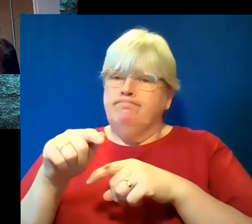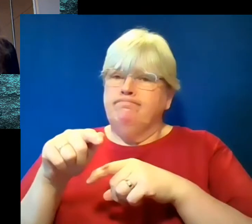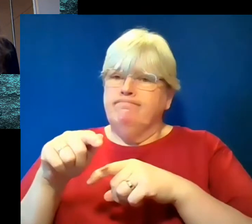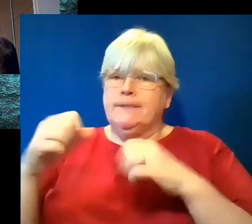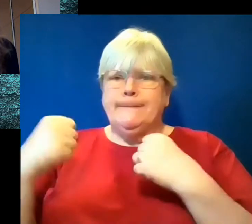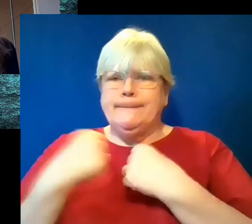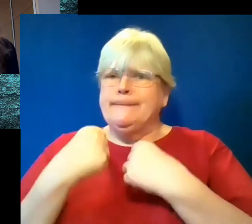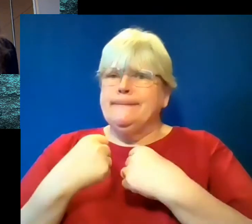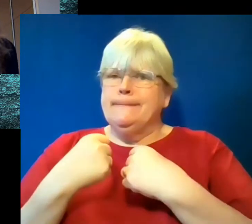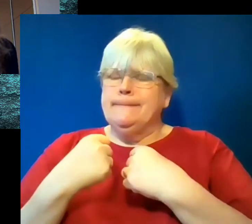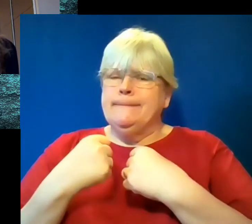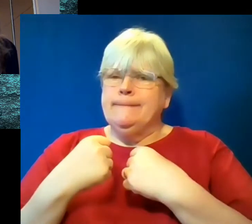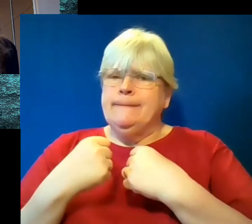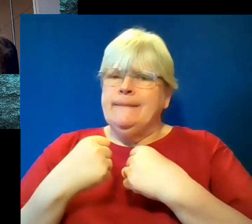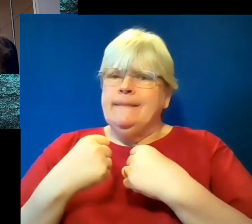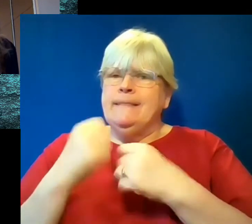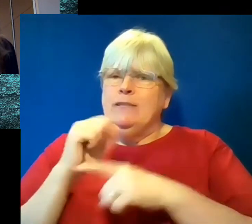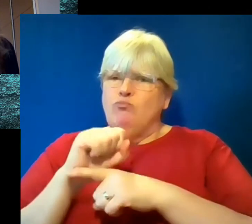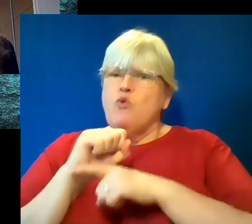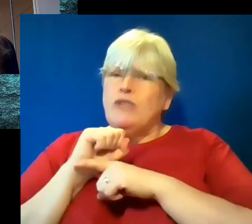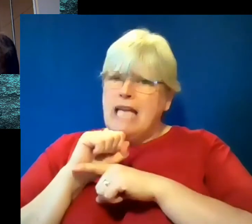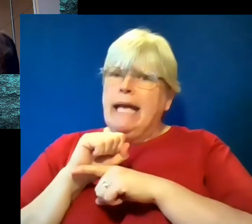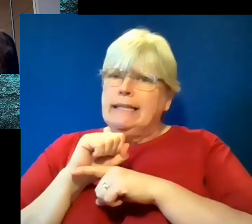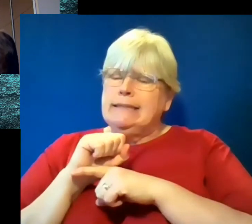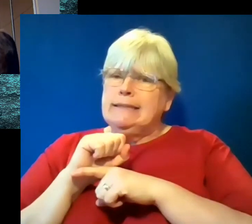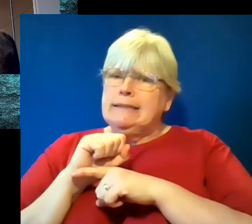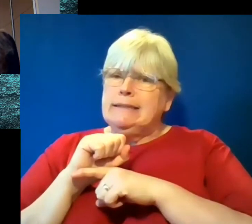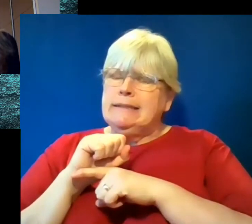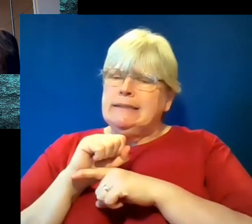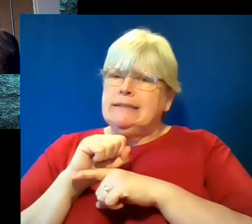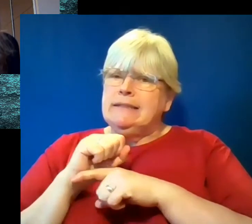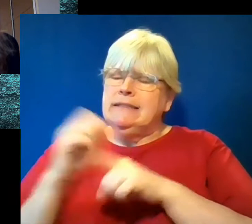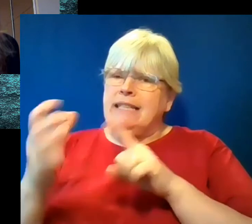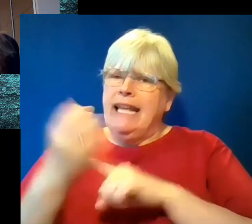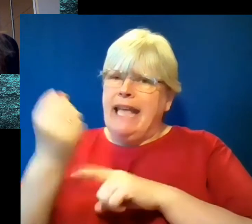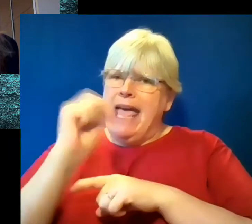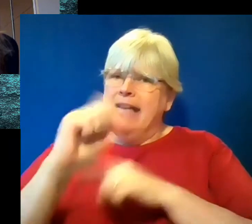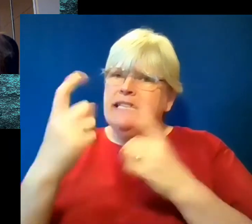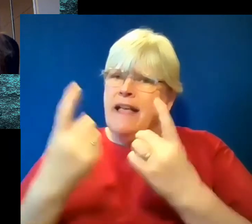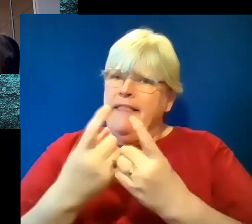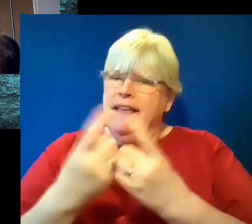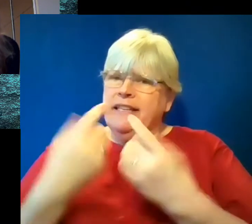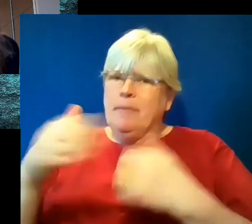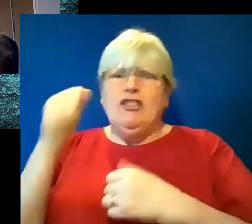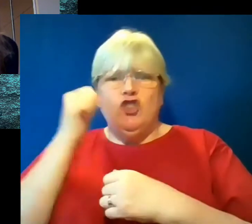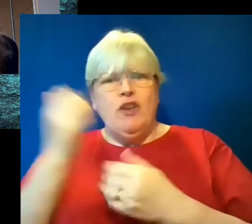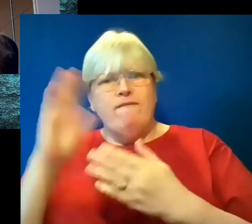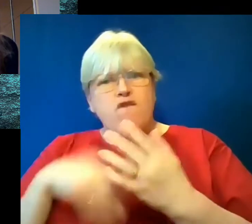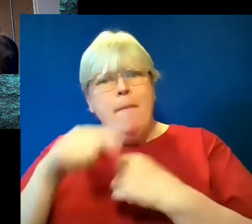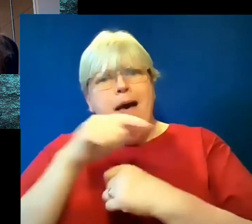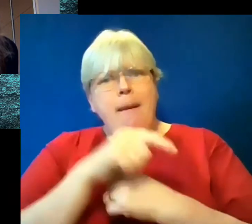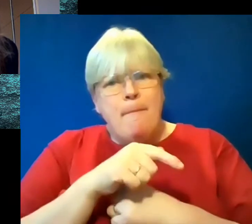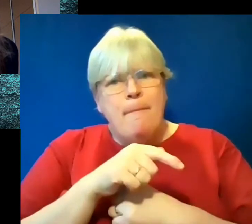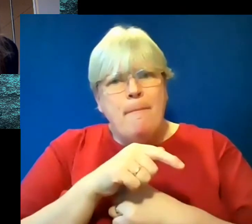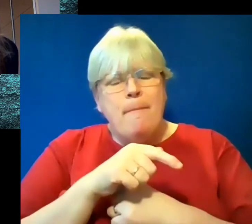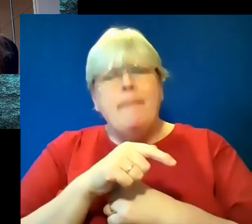to protect and to get back what's been cheated and stolen from him, which is